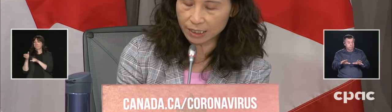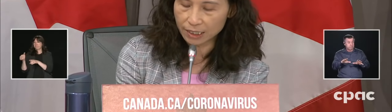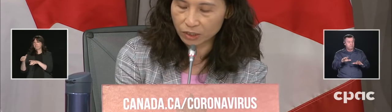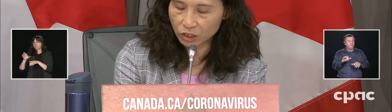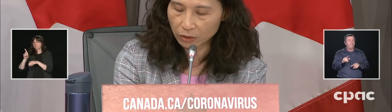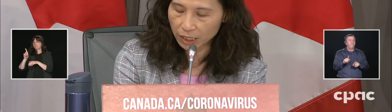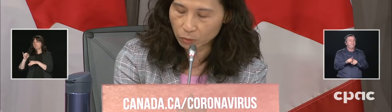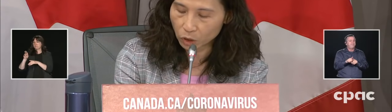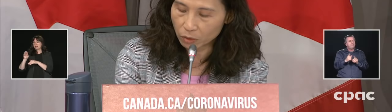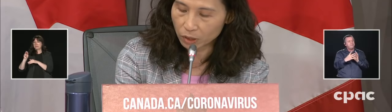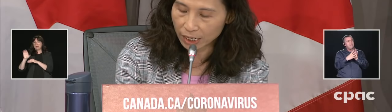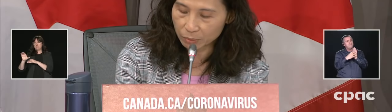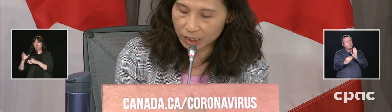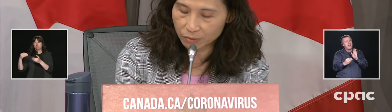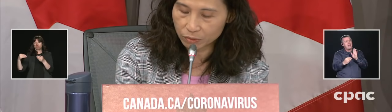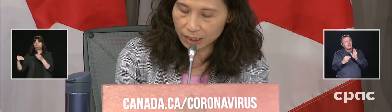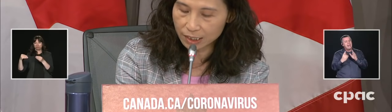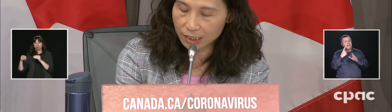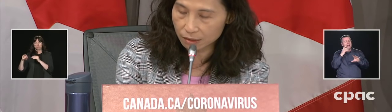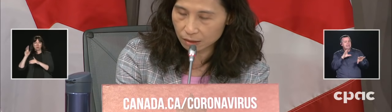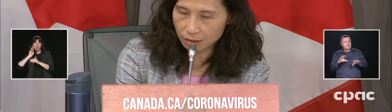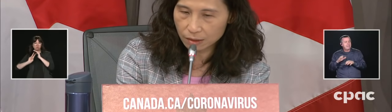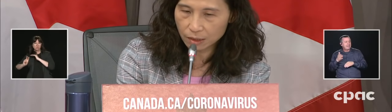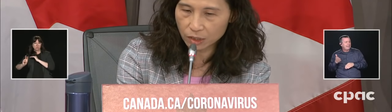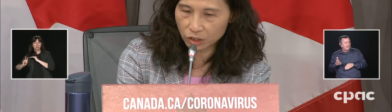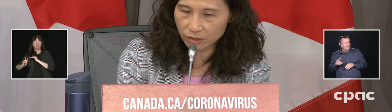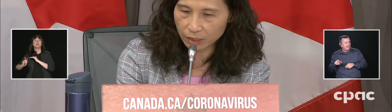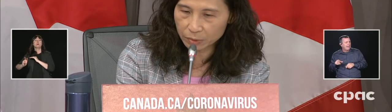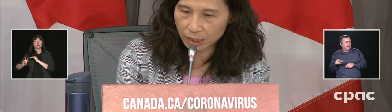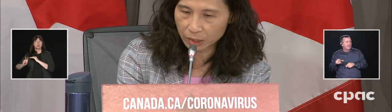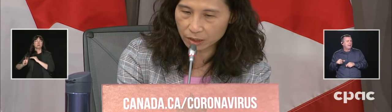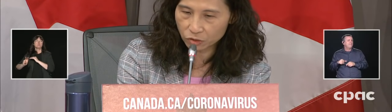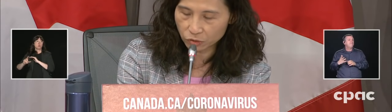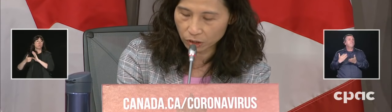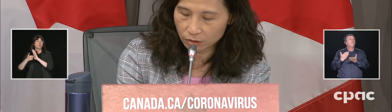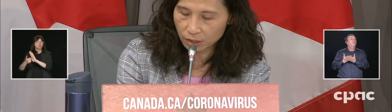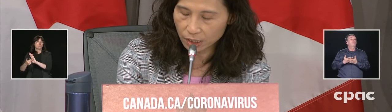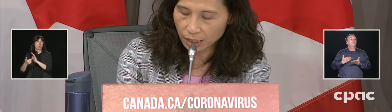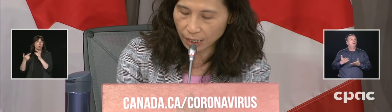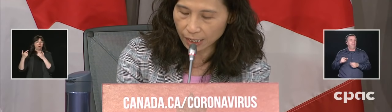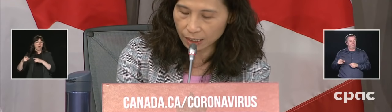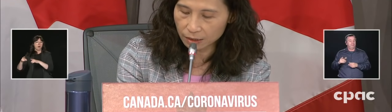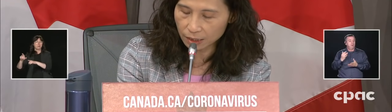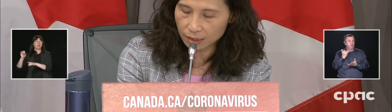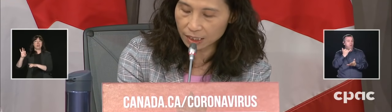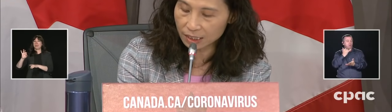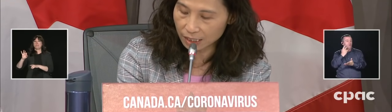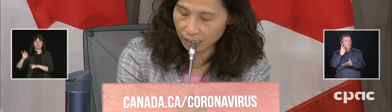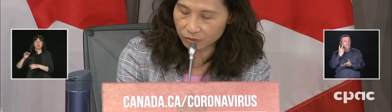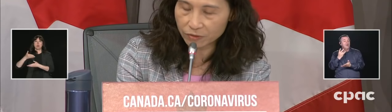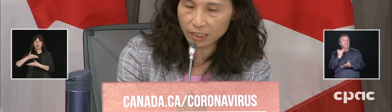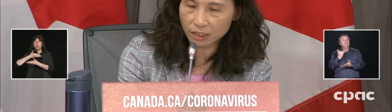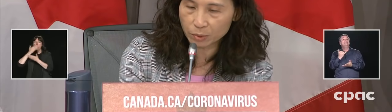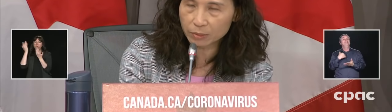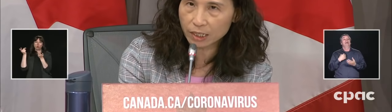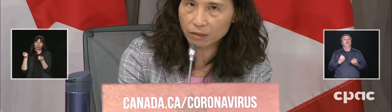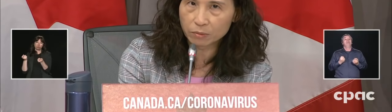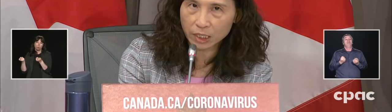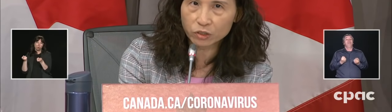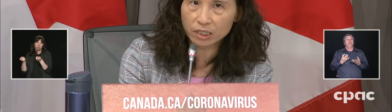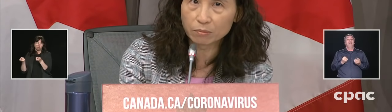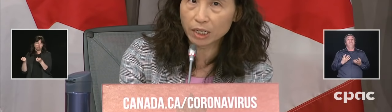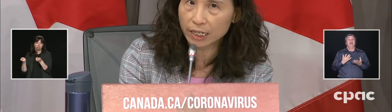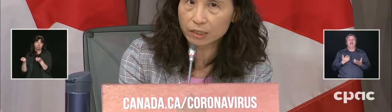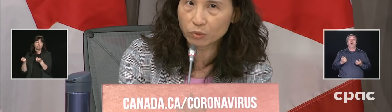they're basically showing what will happen if we didn't achieve epidemic control and didn't have effective public